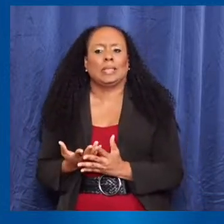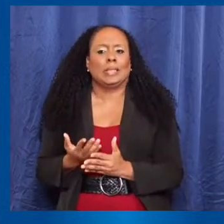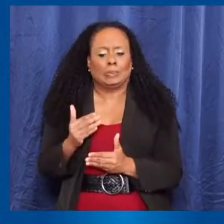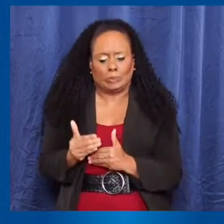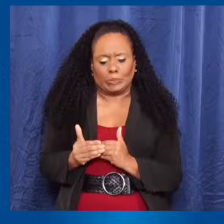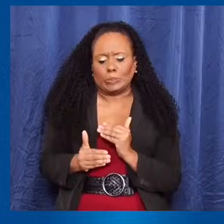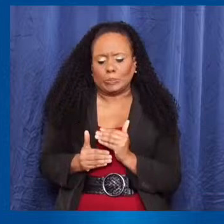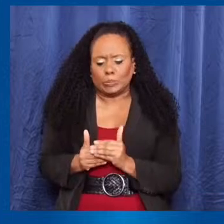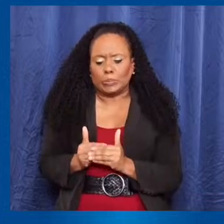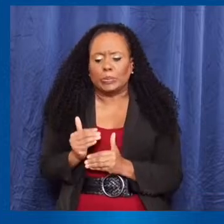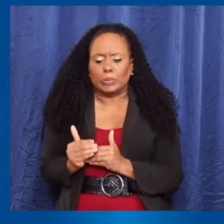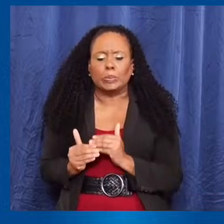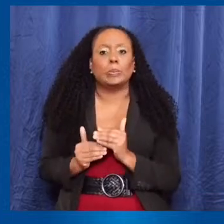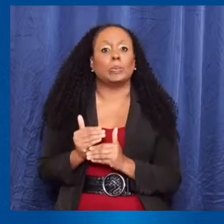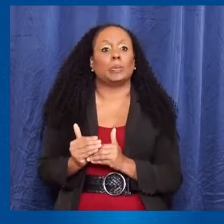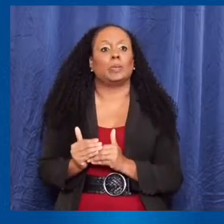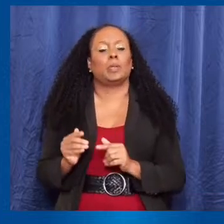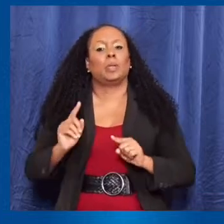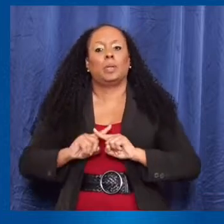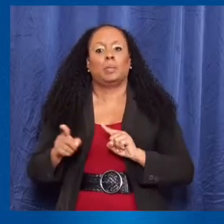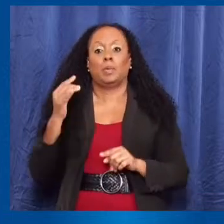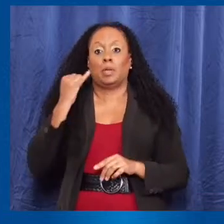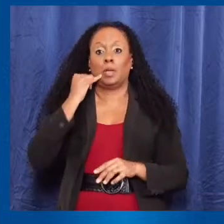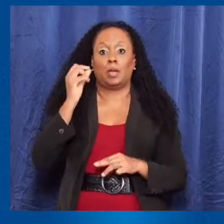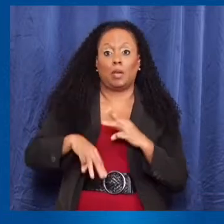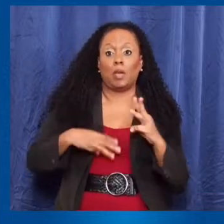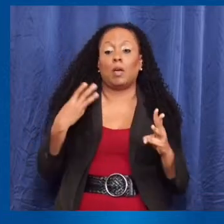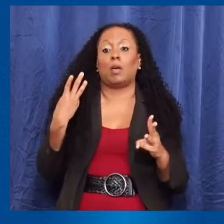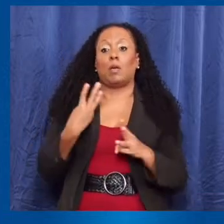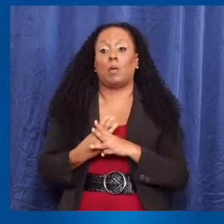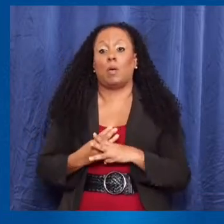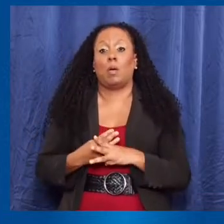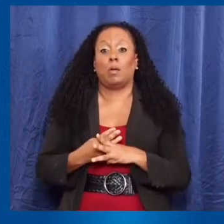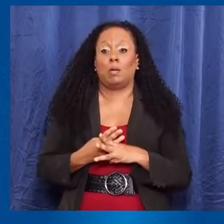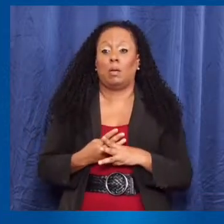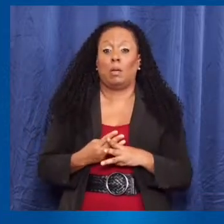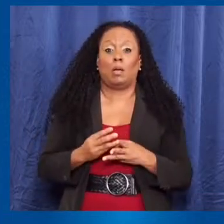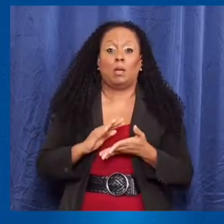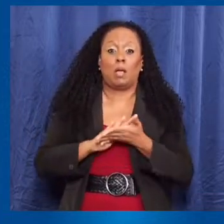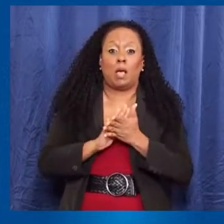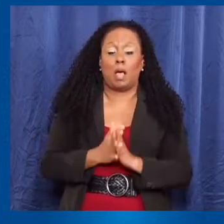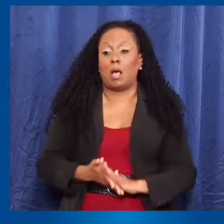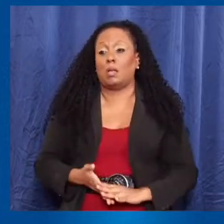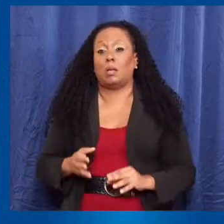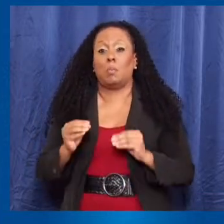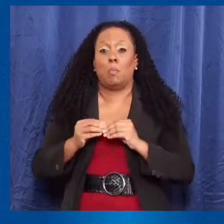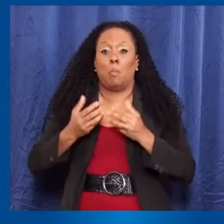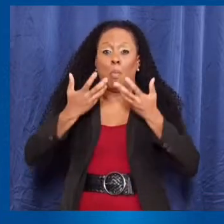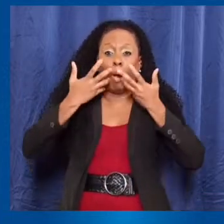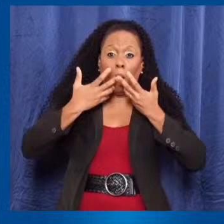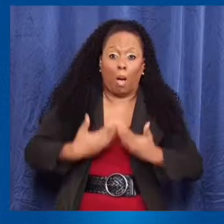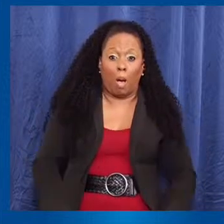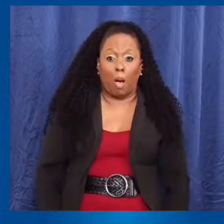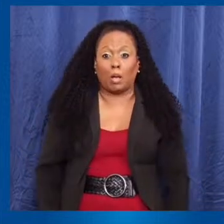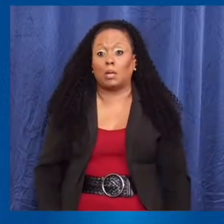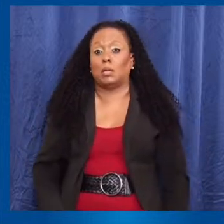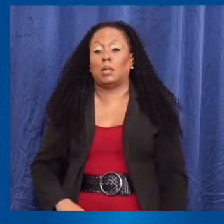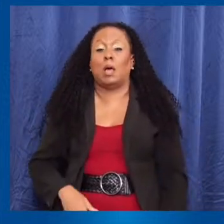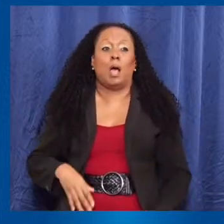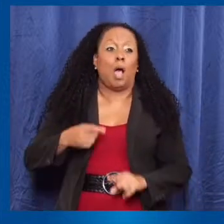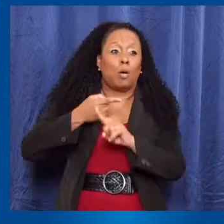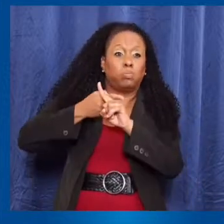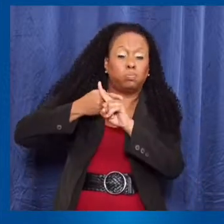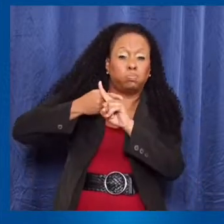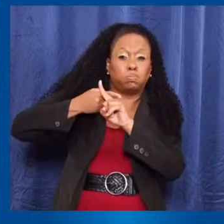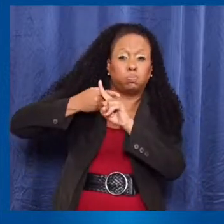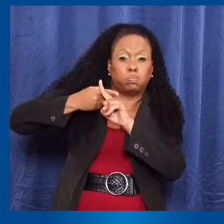to change. But as long as the world starts to get hotter, as long as 96 degrees in the shade is no longer the metric for heat,